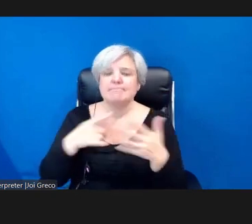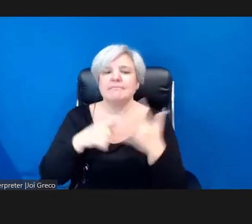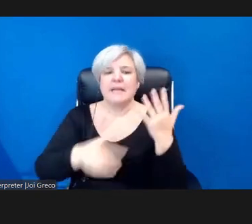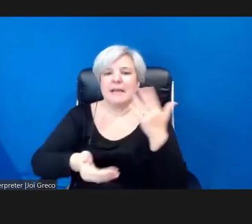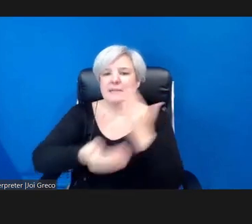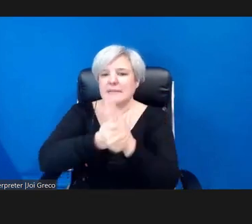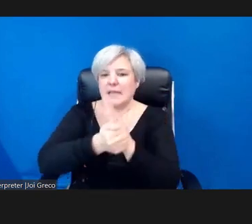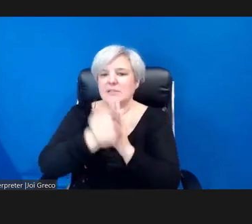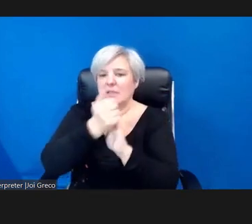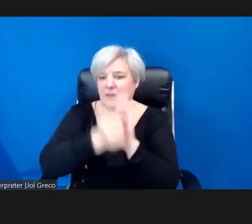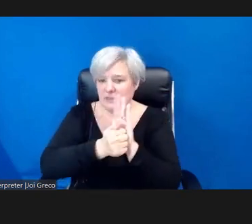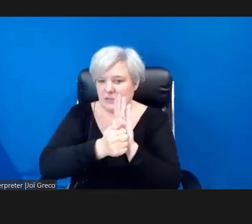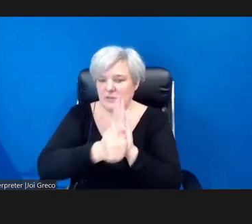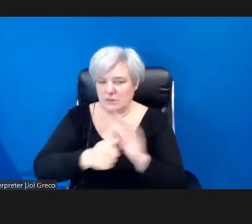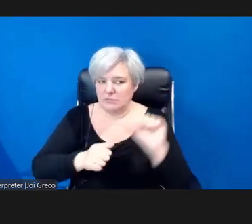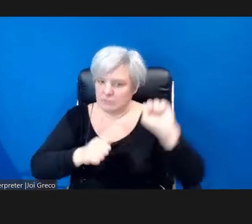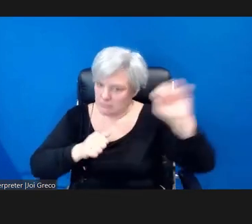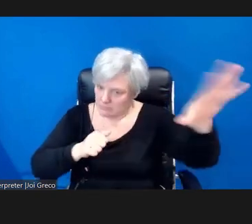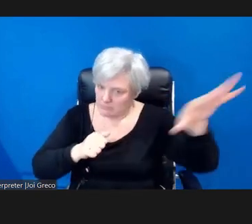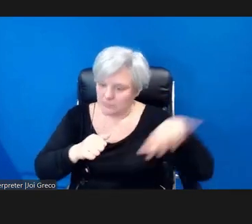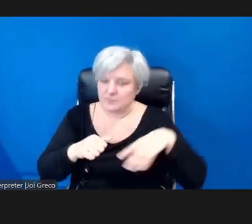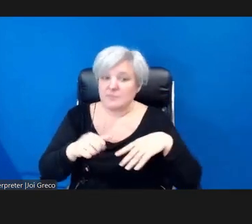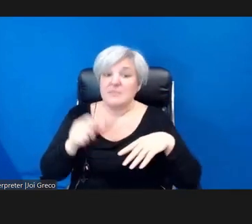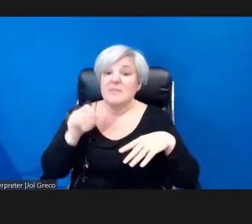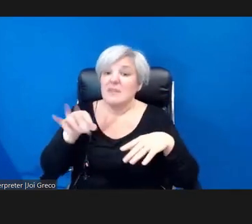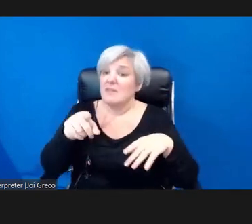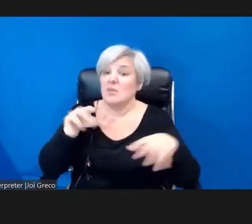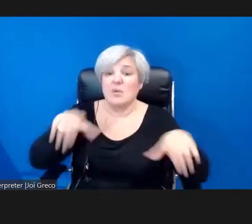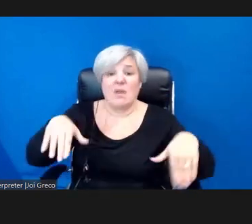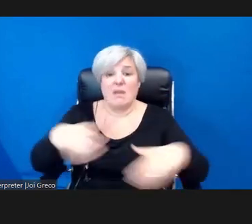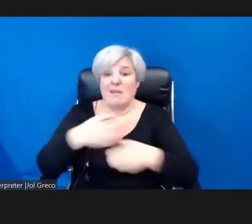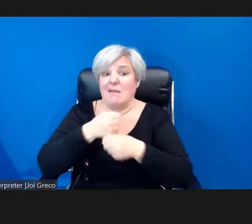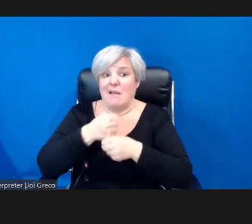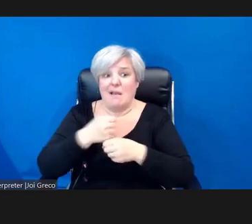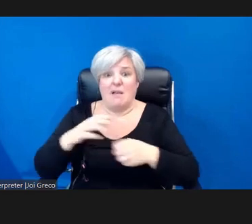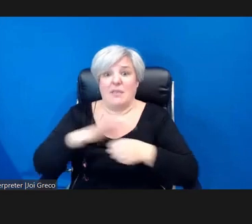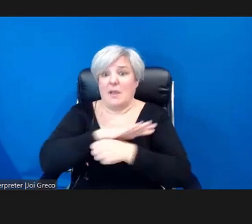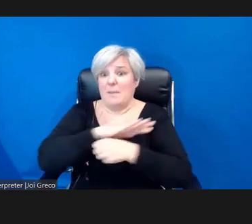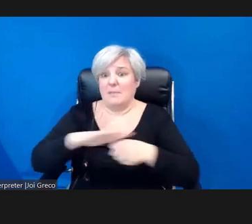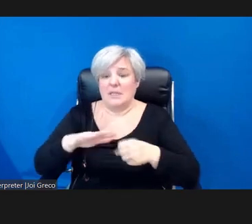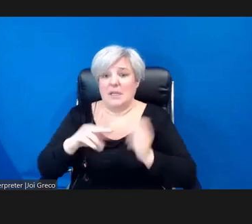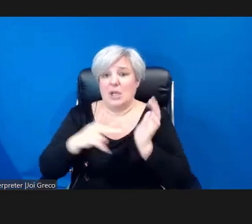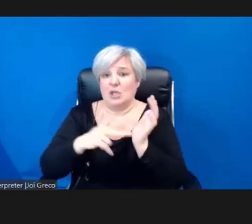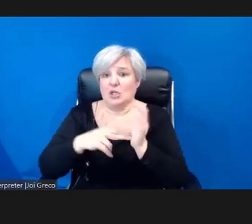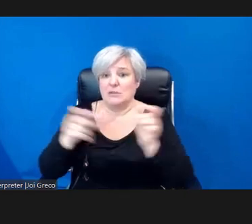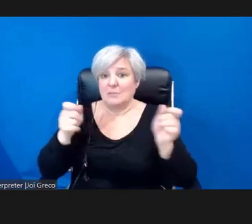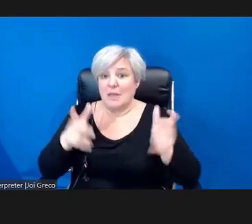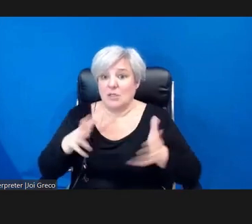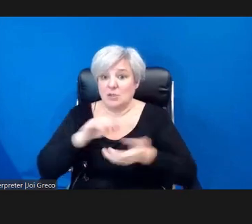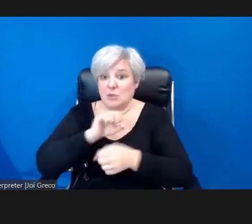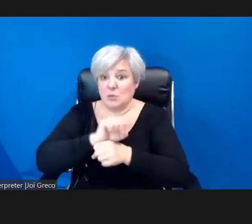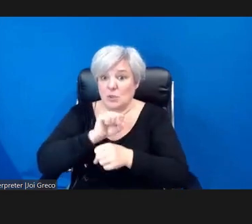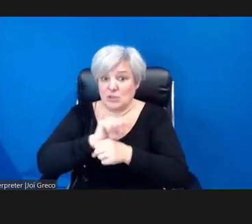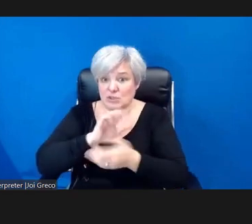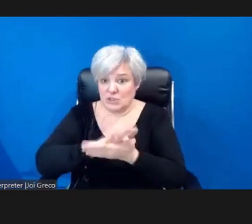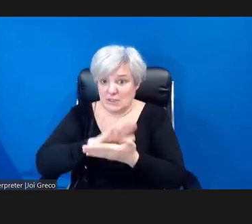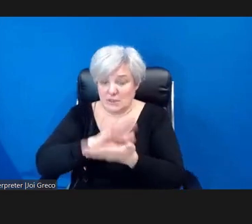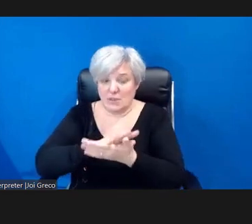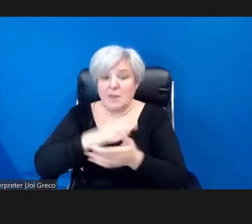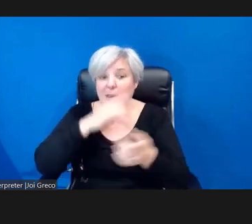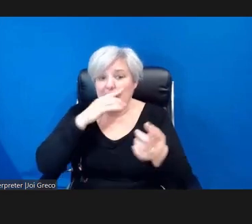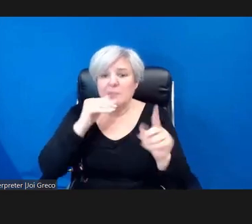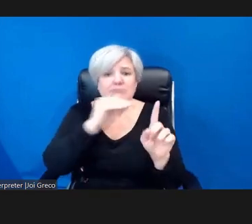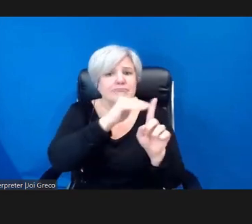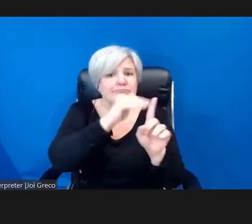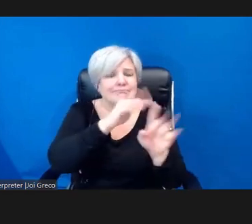meeting agenda. If you haven't already received the completed nurse manager worksheet, you can remind the